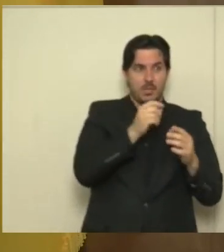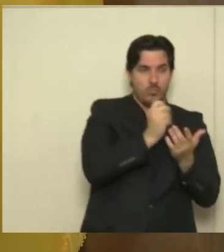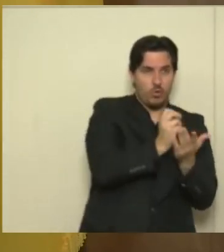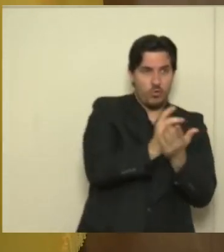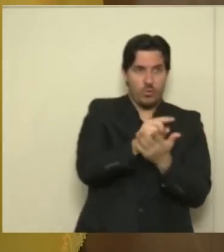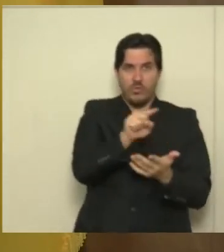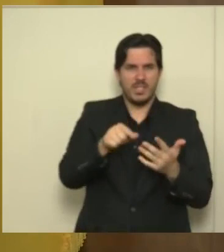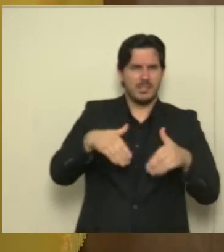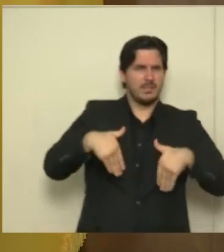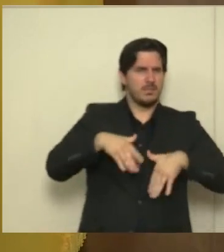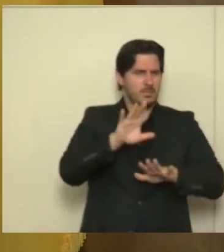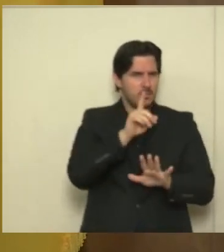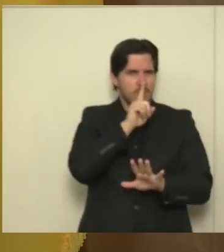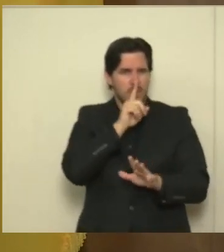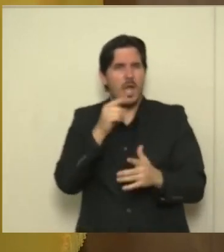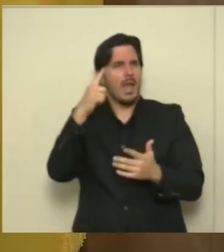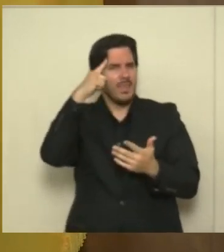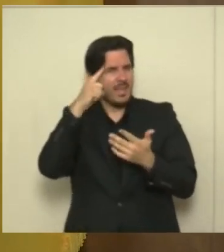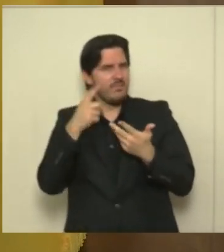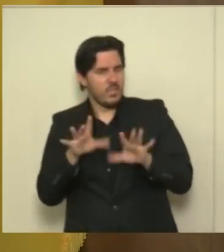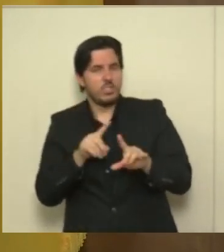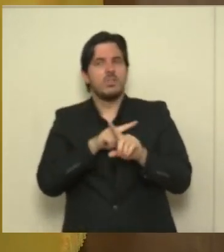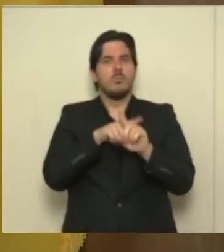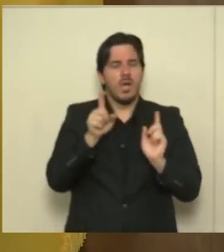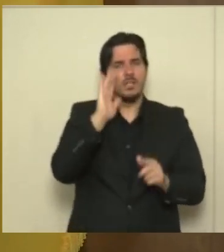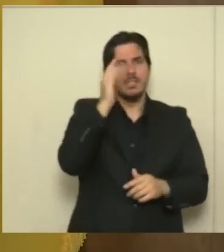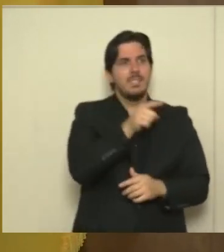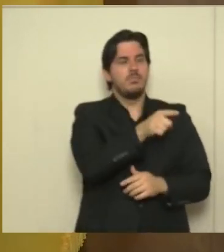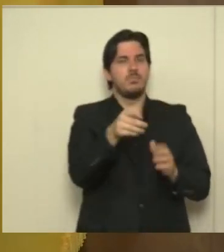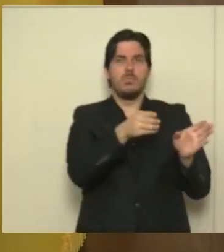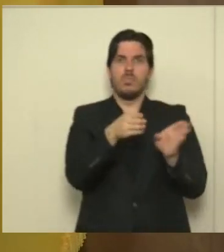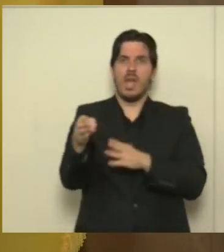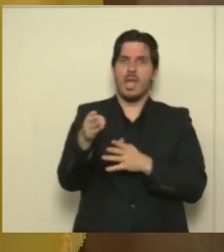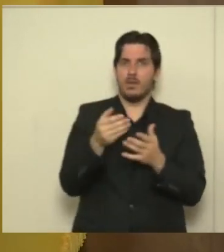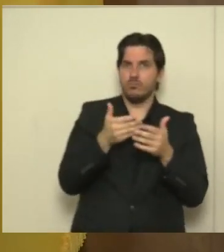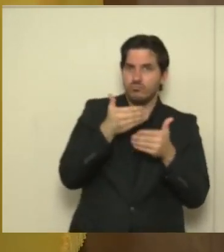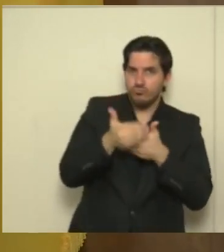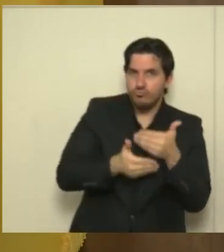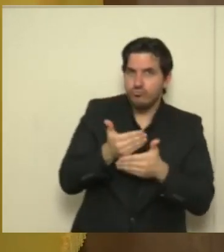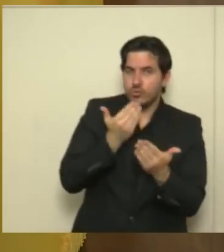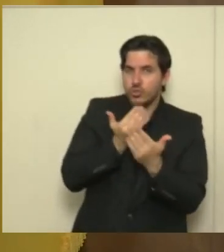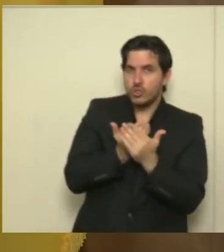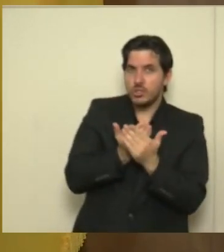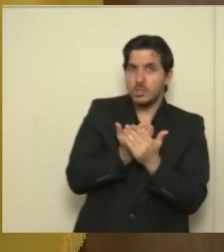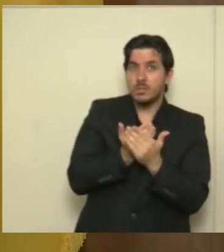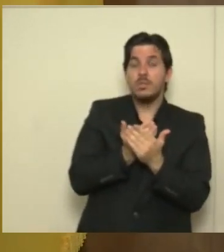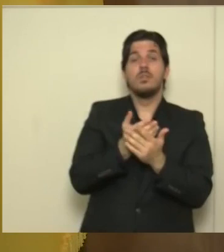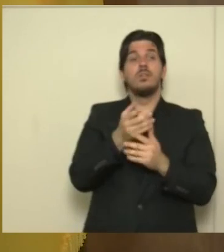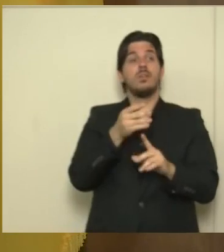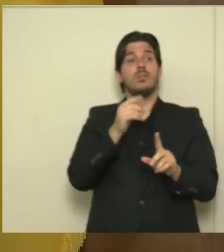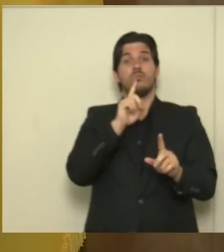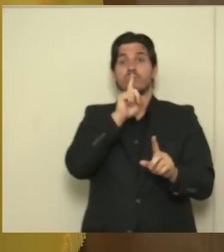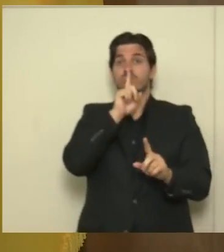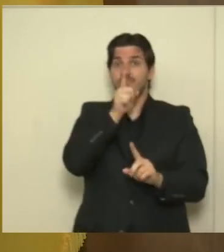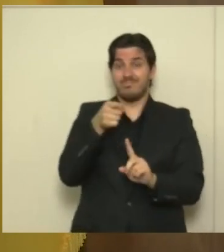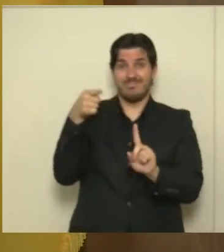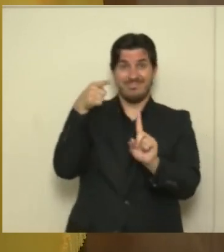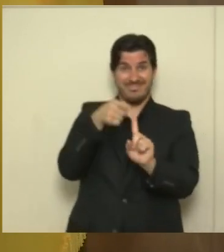very productive. The issue isn't whether or not we think that they have the ability to execute